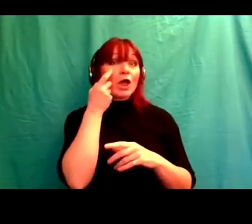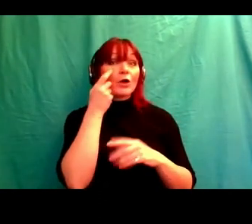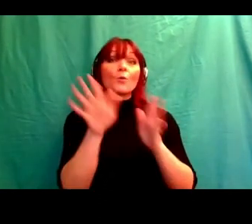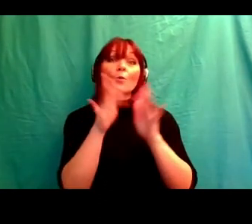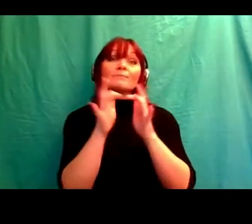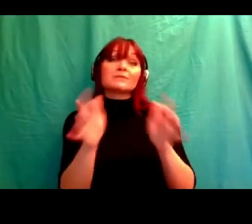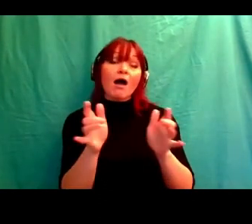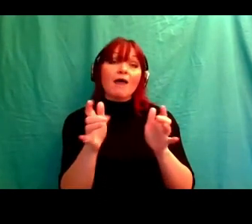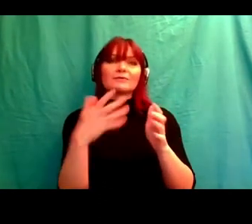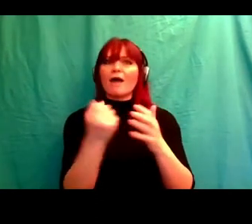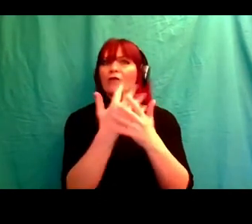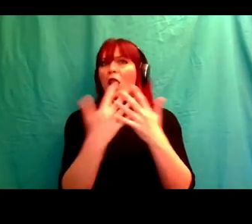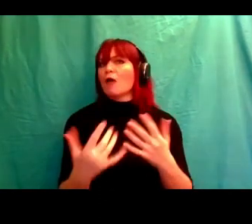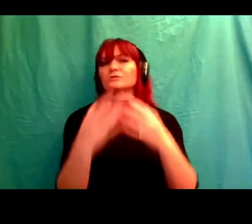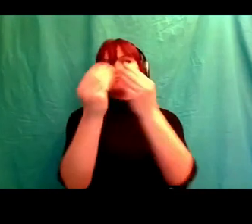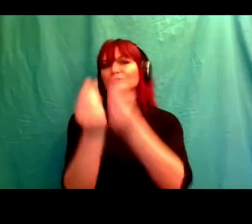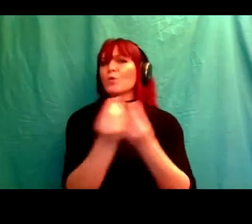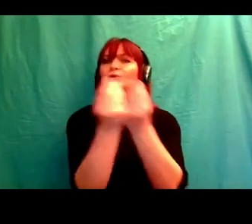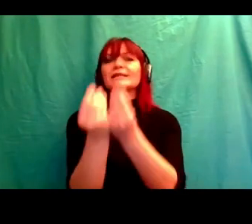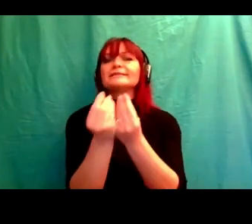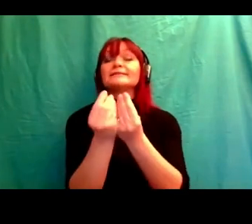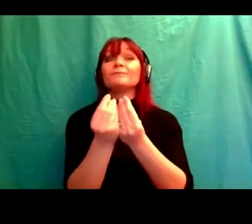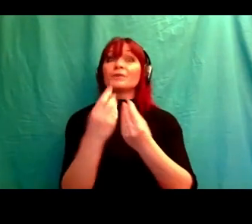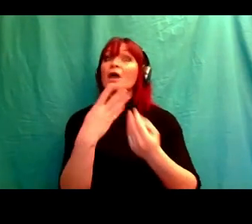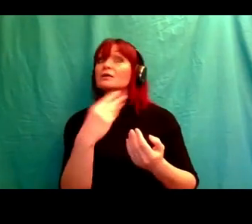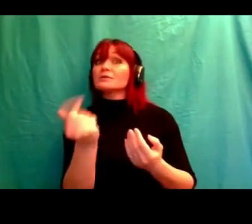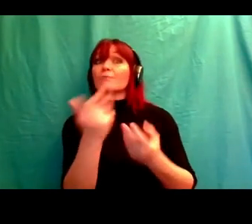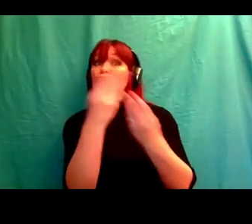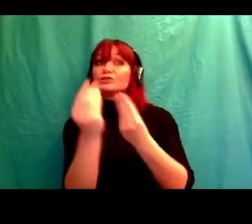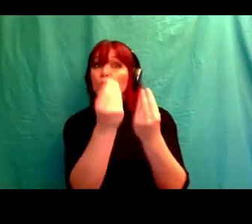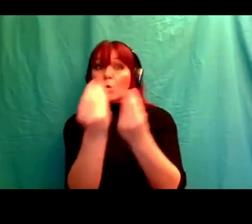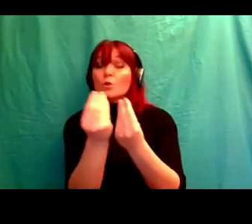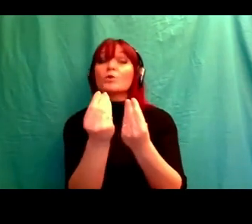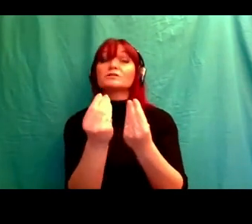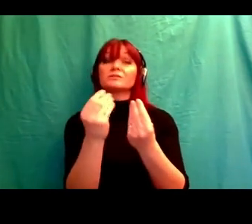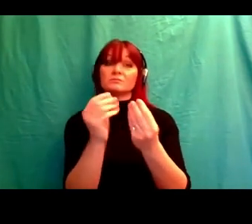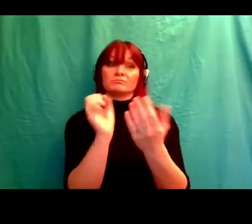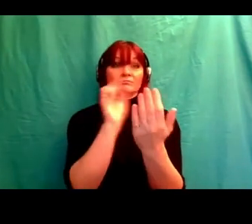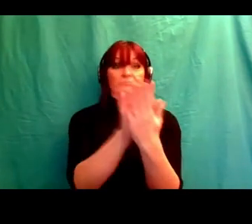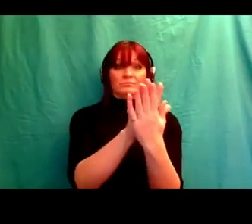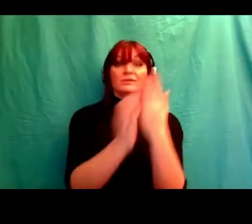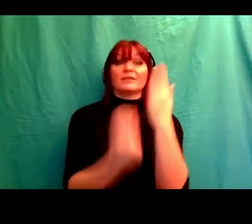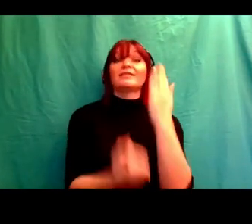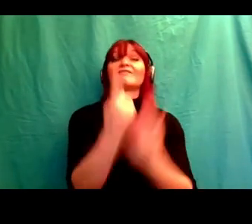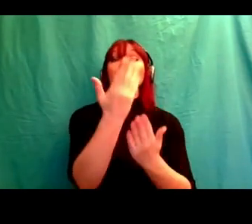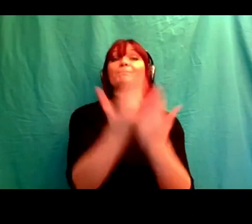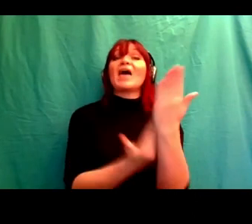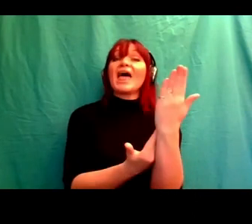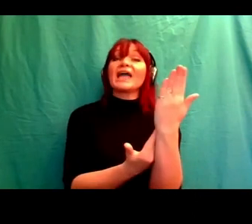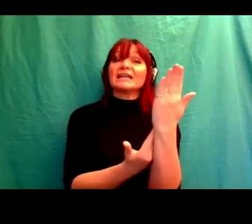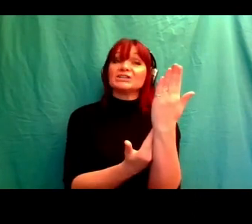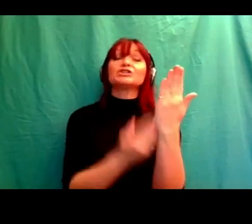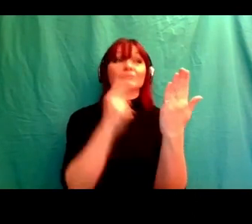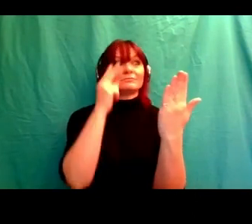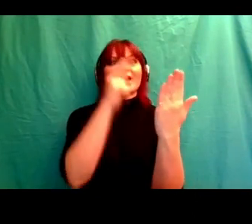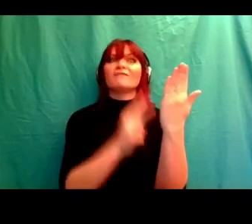we've got lots of great resources. And there's some resources that we've highlighted on the event page, which you'll be redirected to when the live stream ends, so